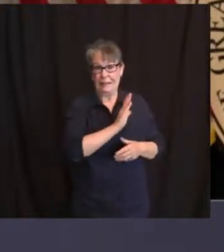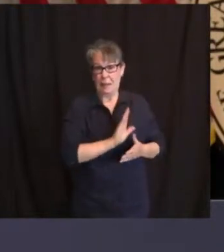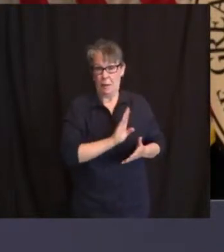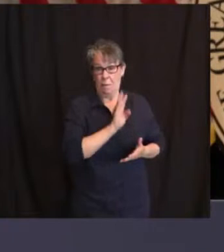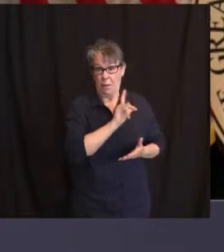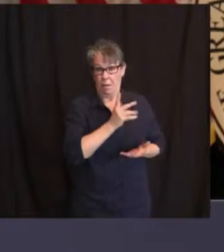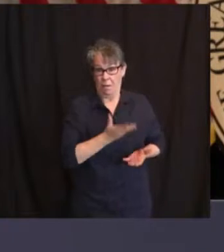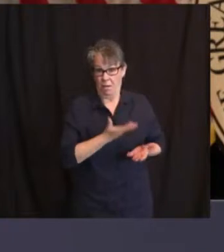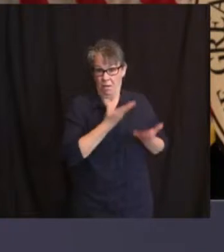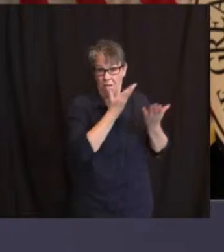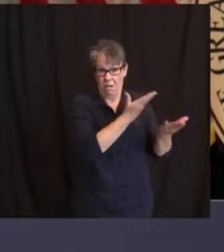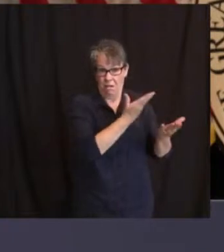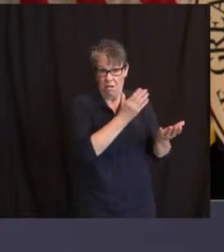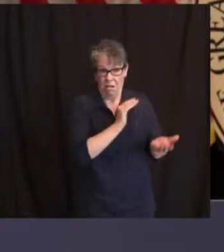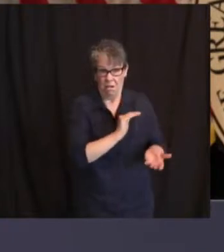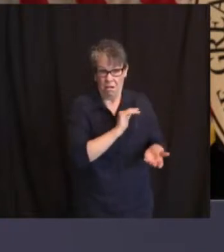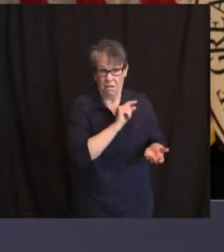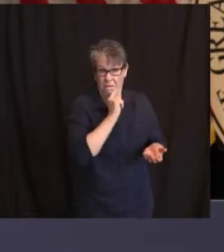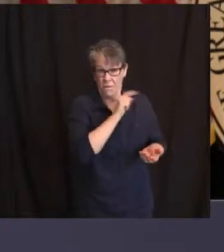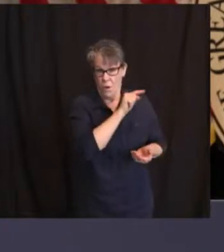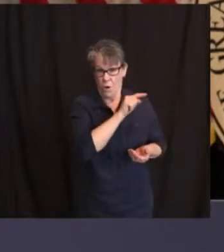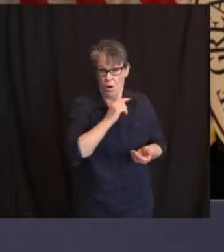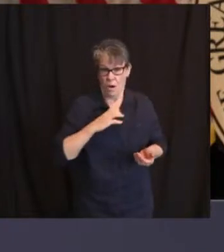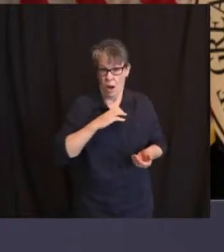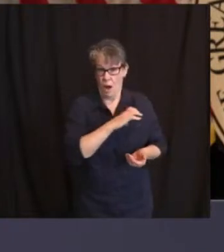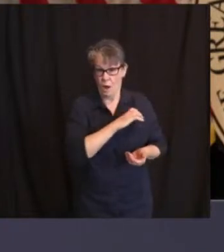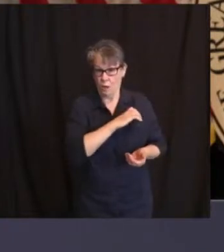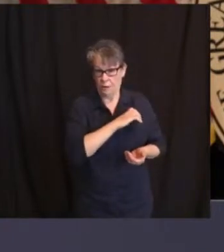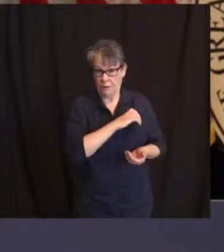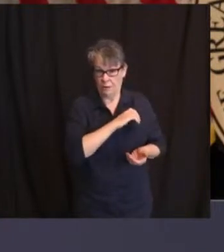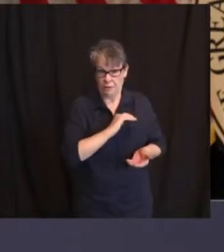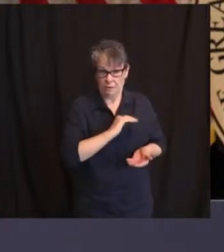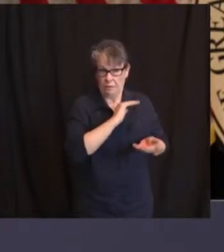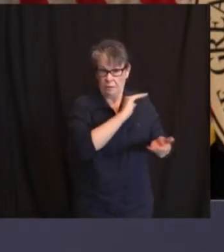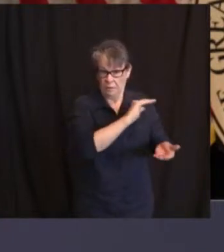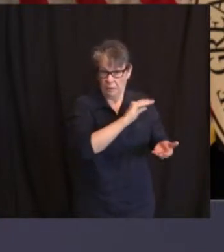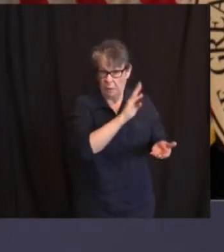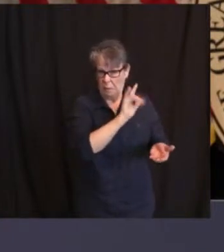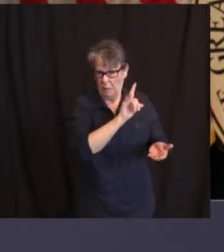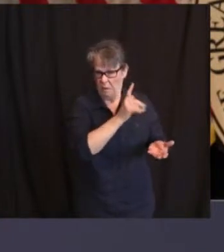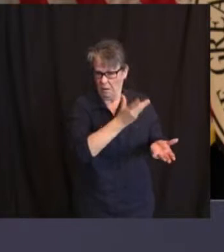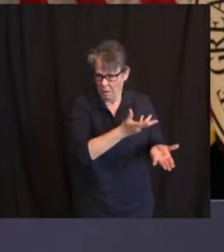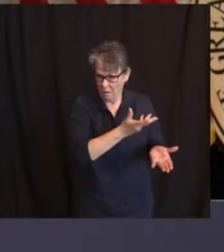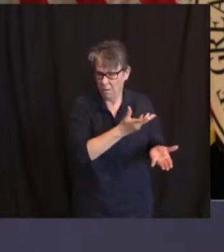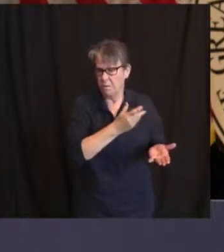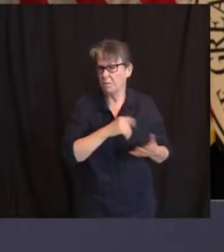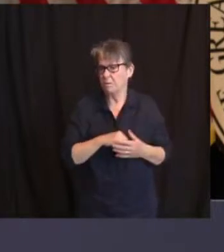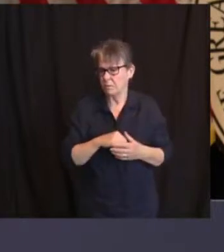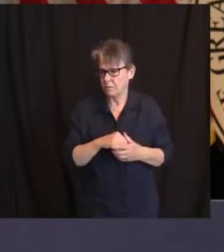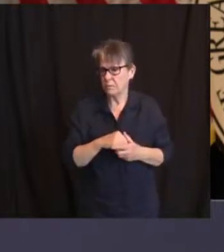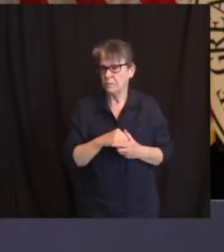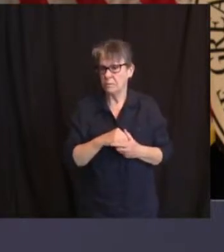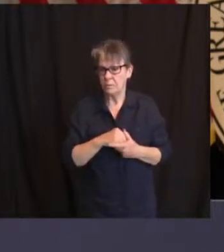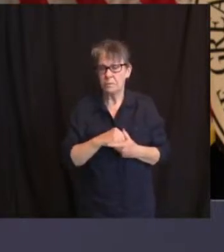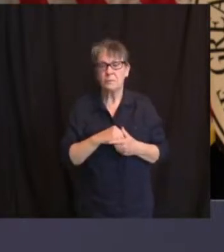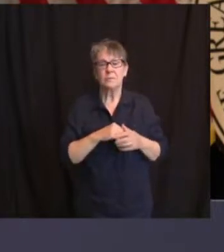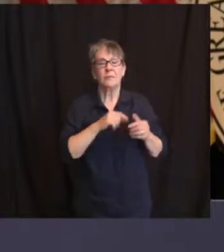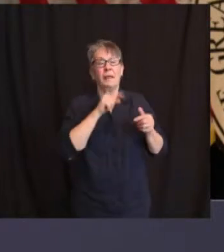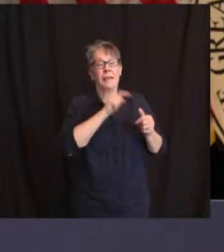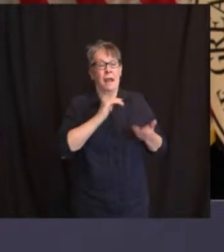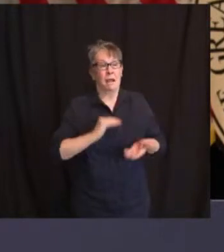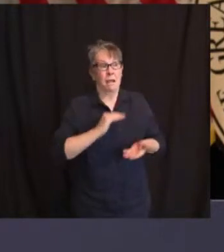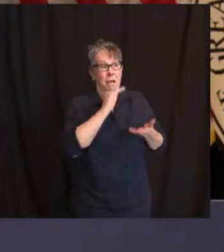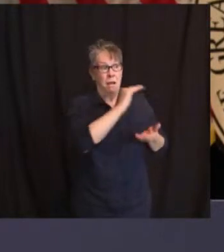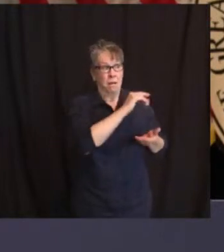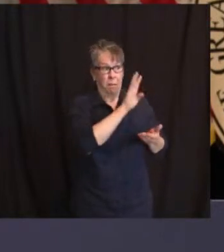have big chunks of direct federal cash assistance, and I just reiterated the case for that. The Speaker's